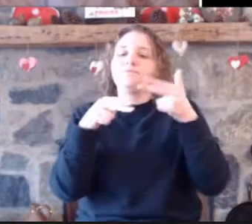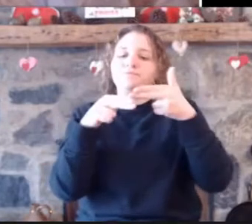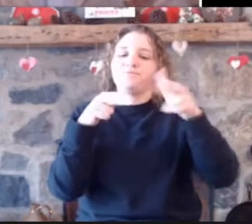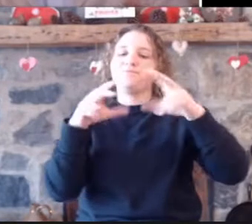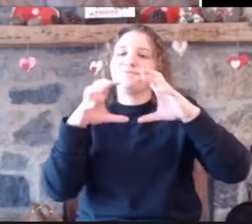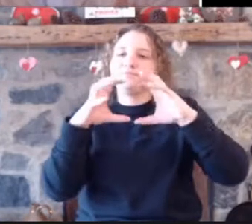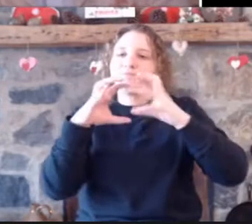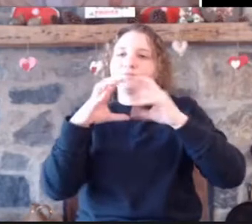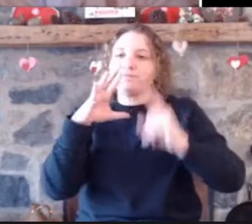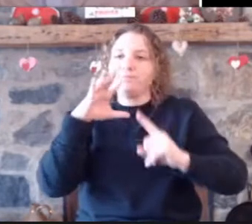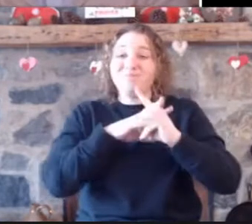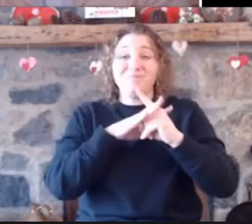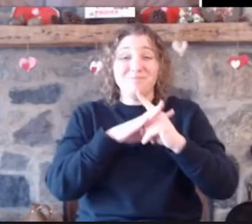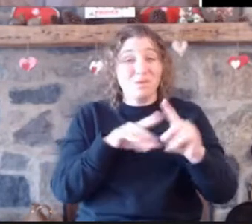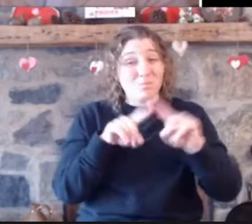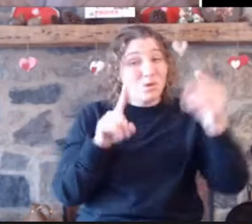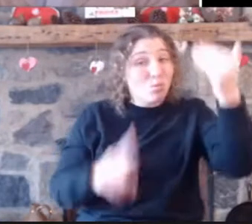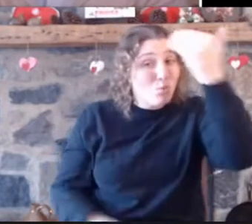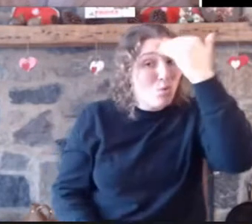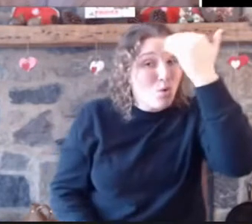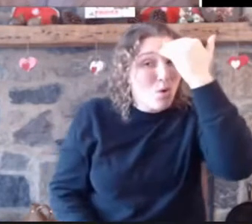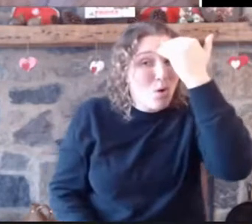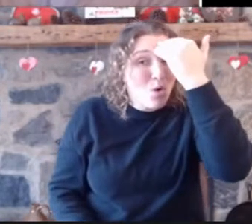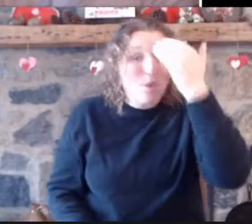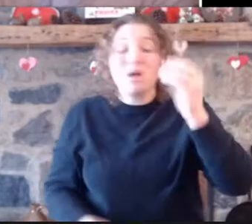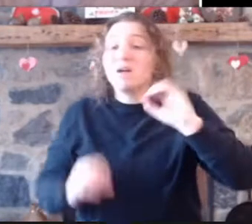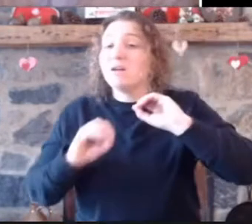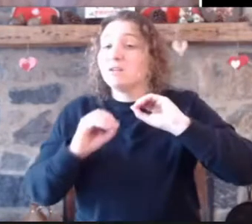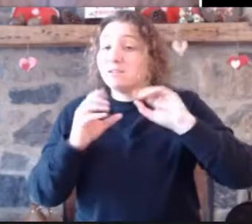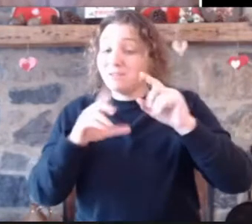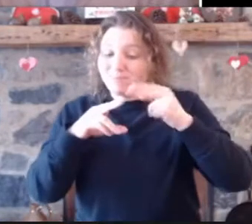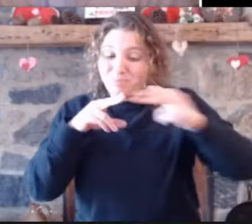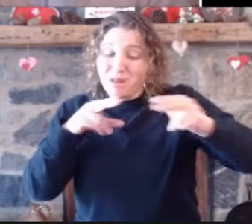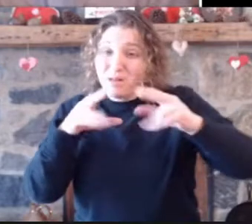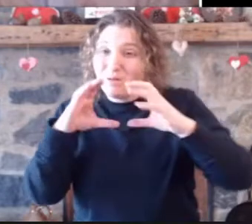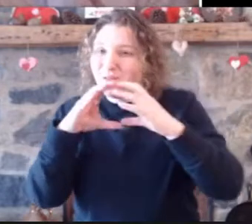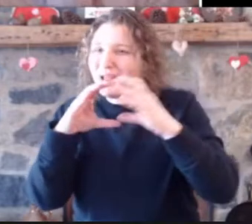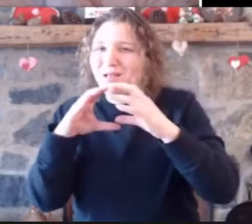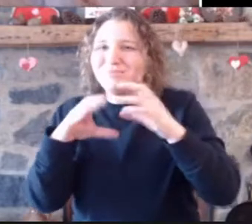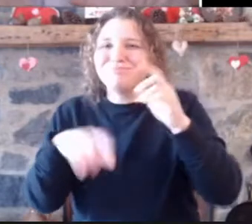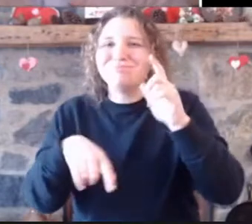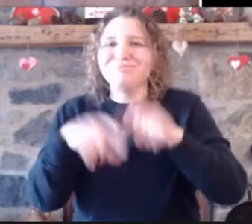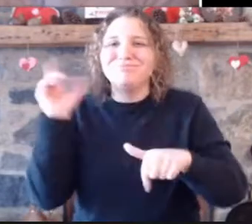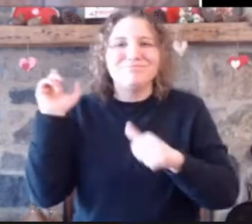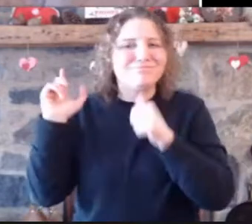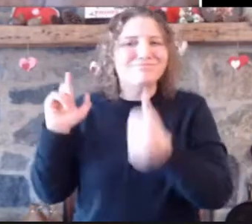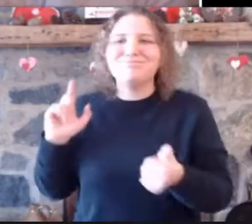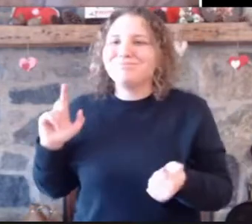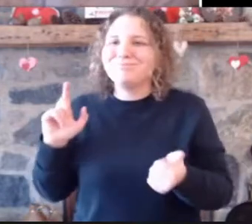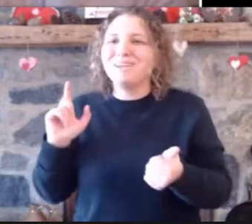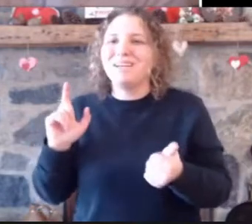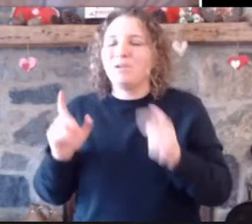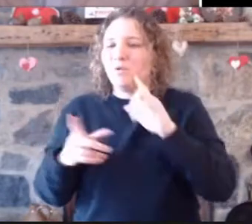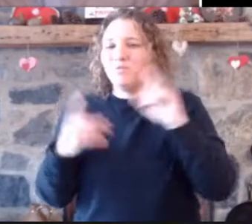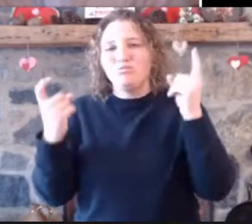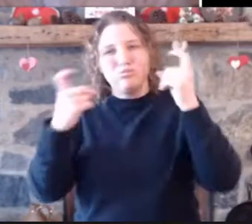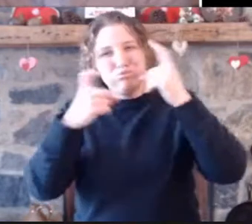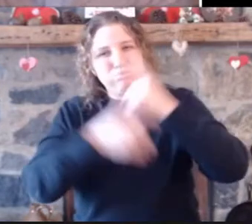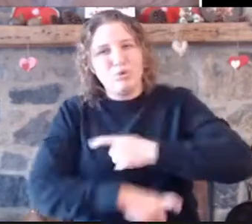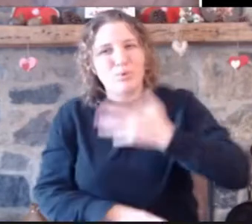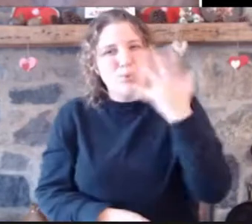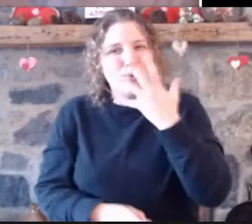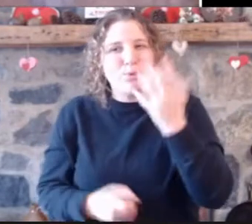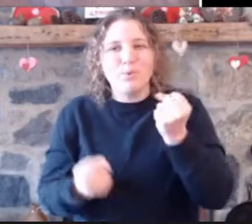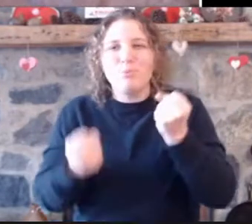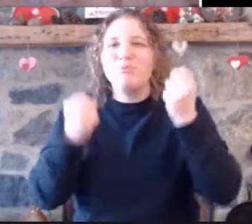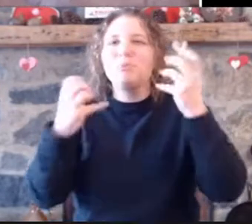learned already there are no such thing as simple cells. They're complex even at the most so-called simplest form. statistically